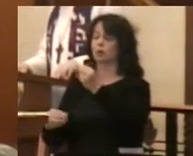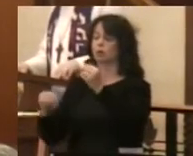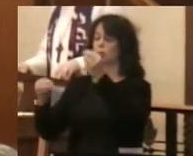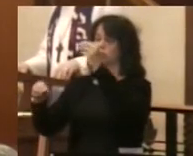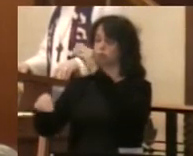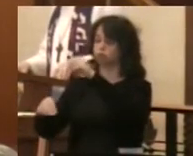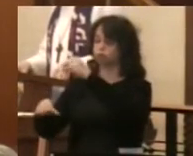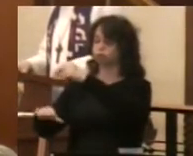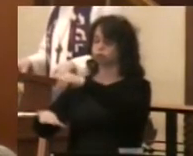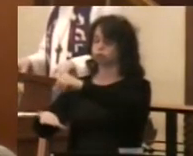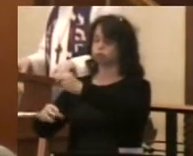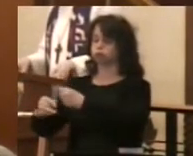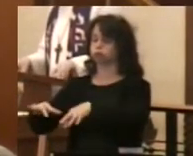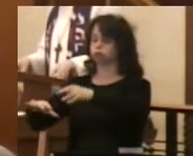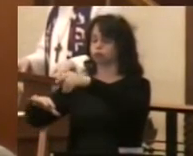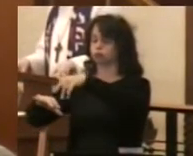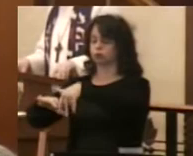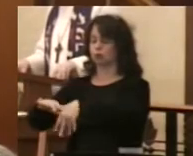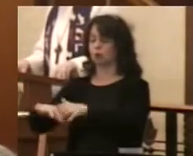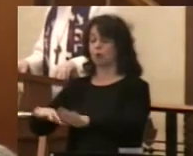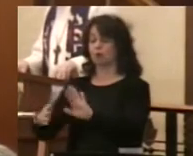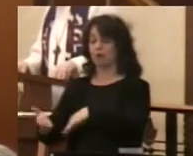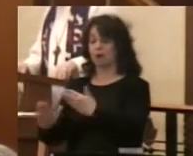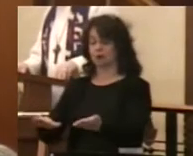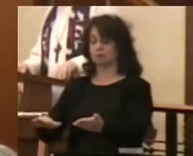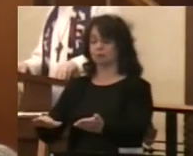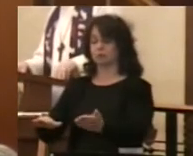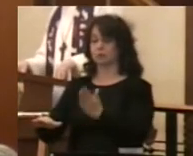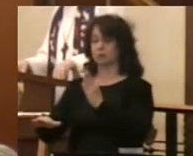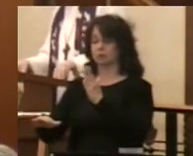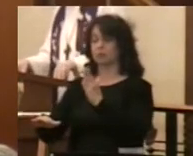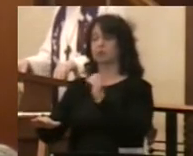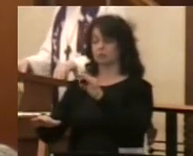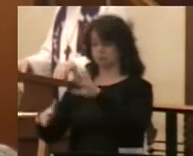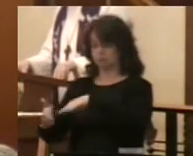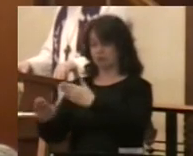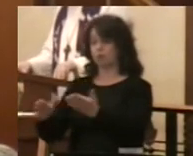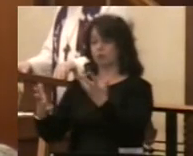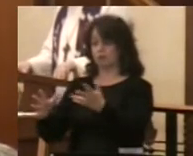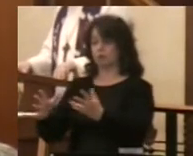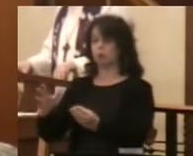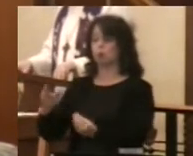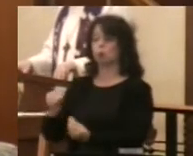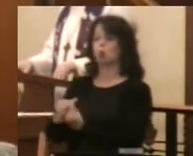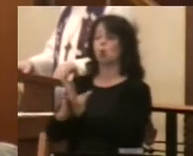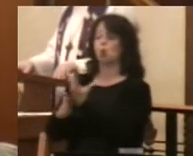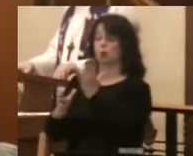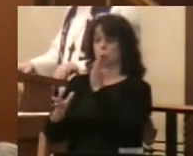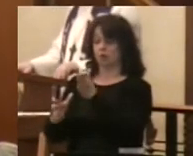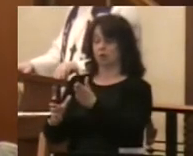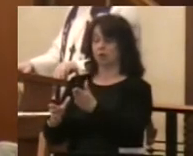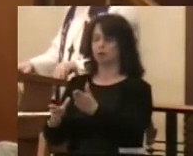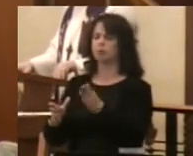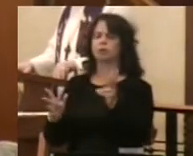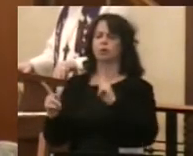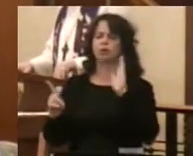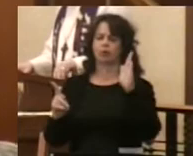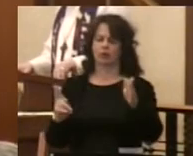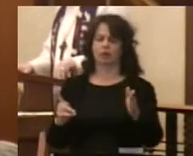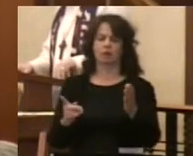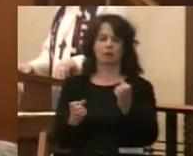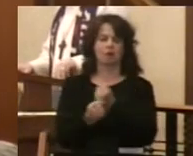remains just a single grain. But if it dies, it bears much fruit. Those who love their life will lose